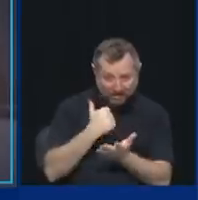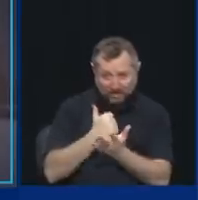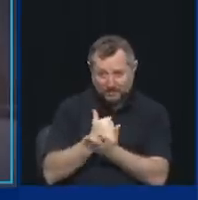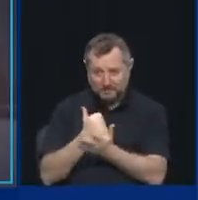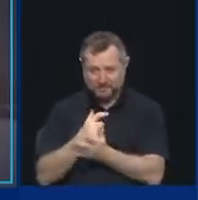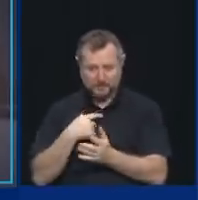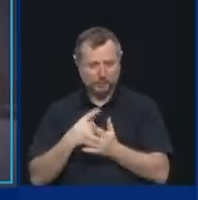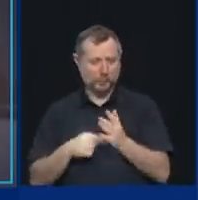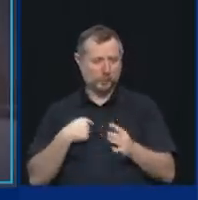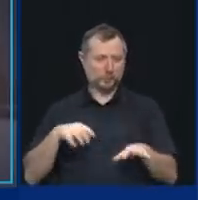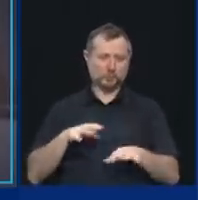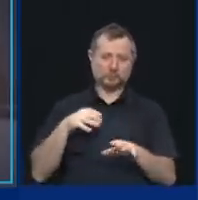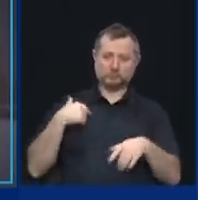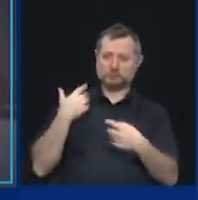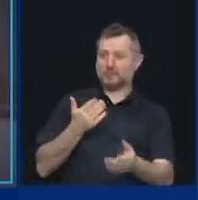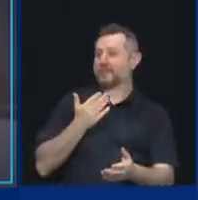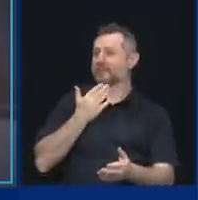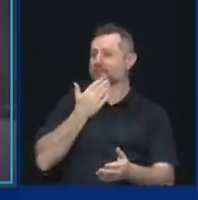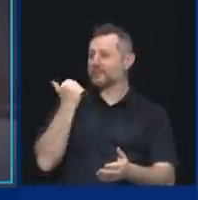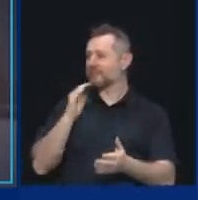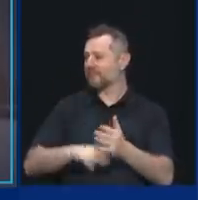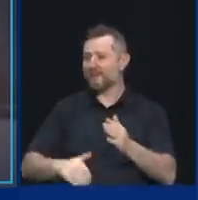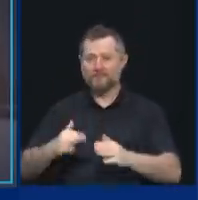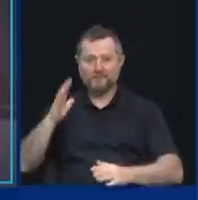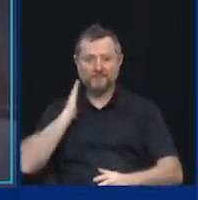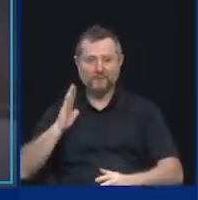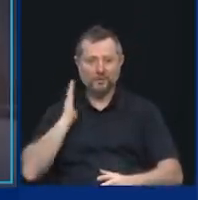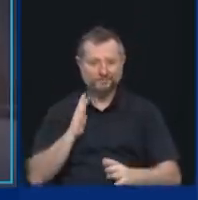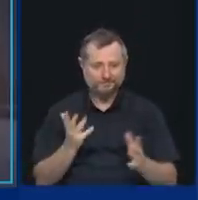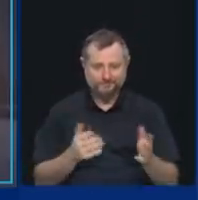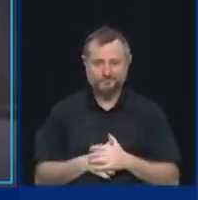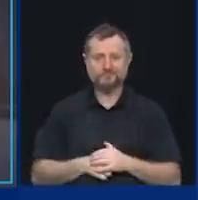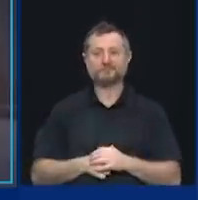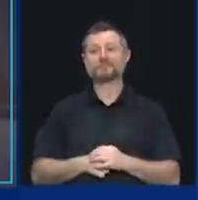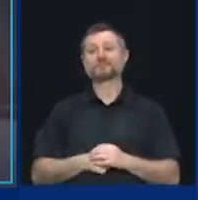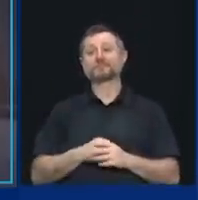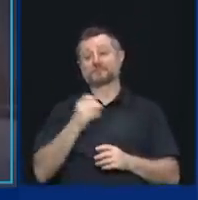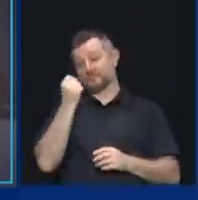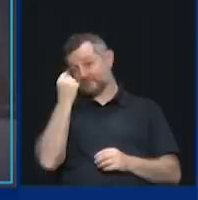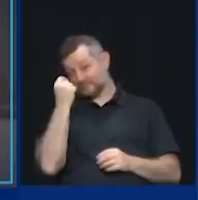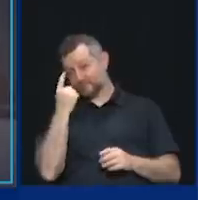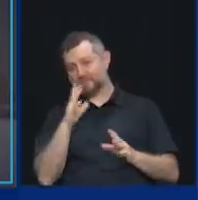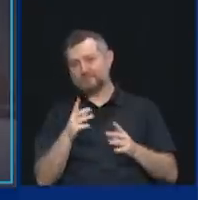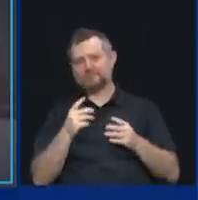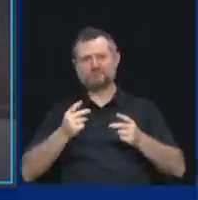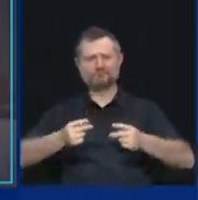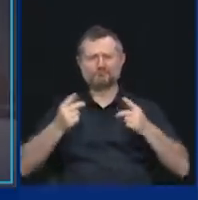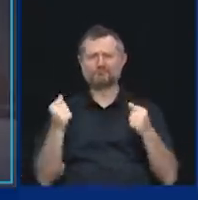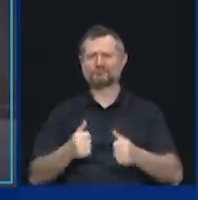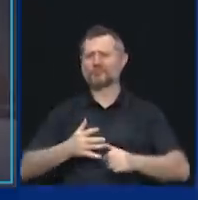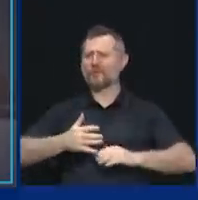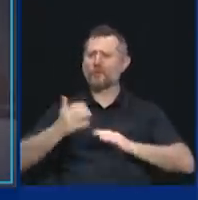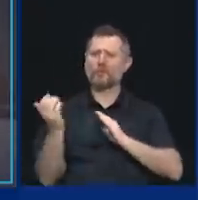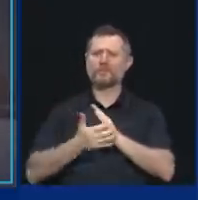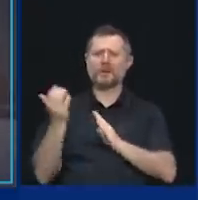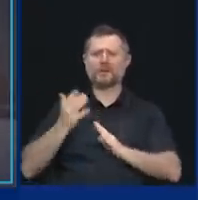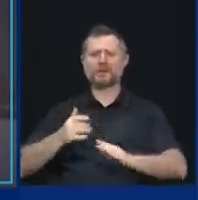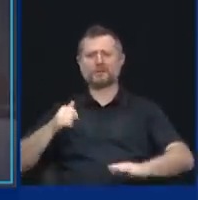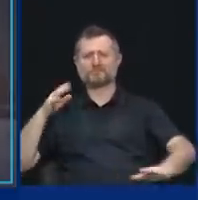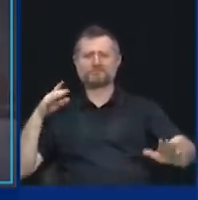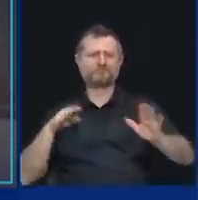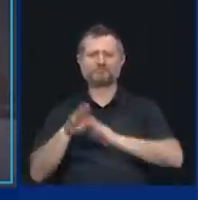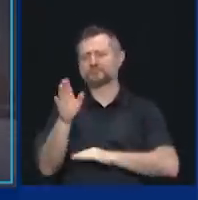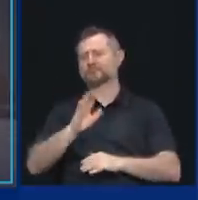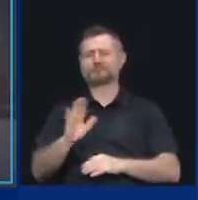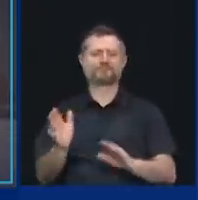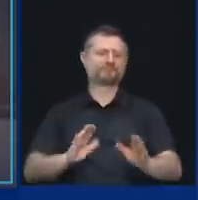York better than ever before. But it's not an automatic recovery post-COVID, not at the rate we